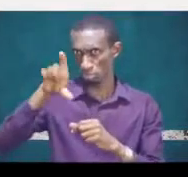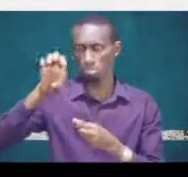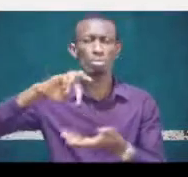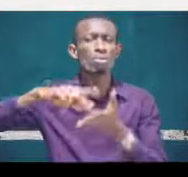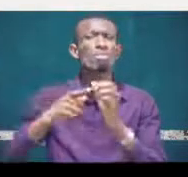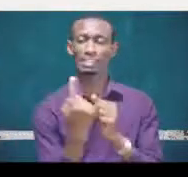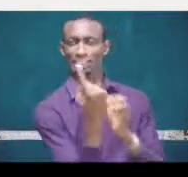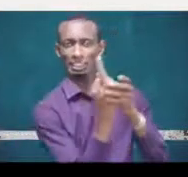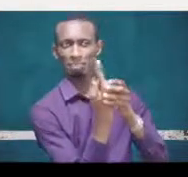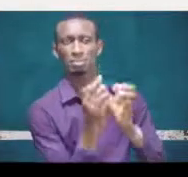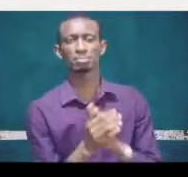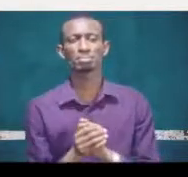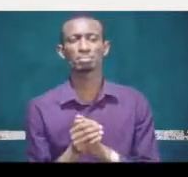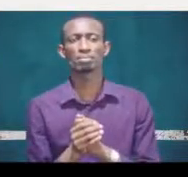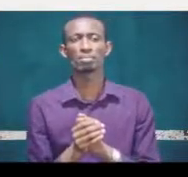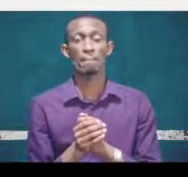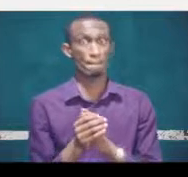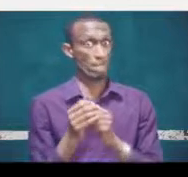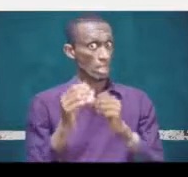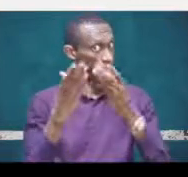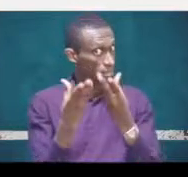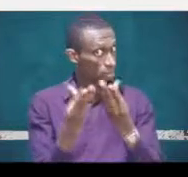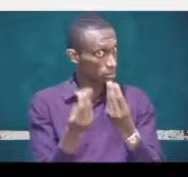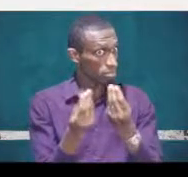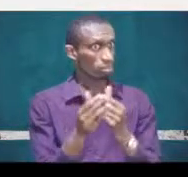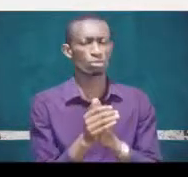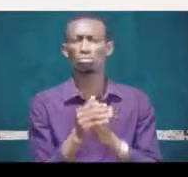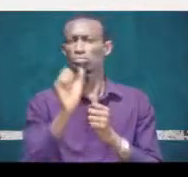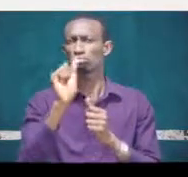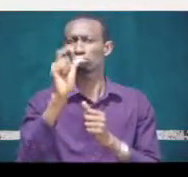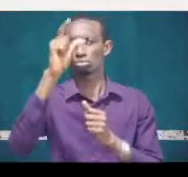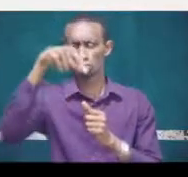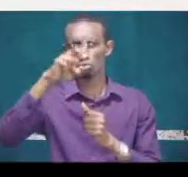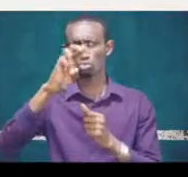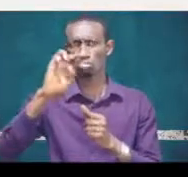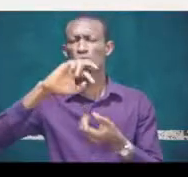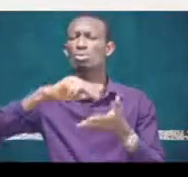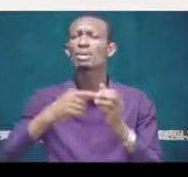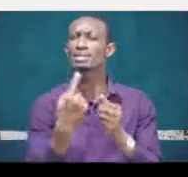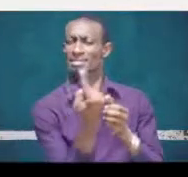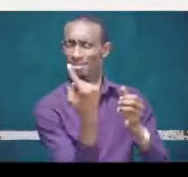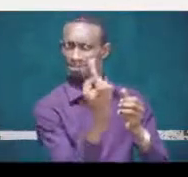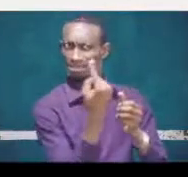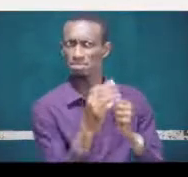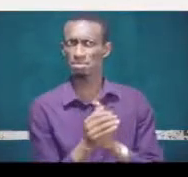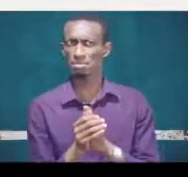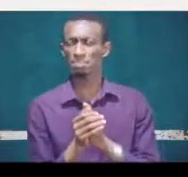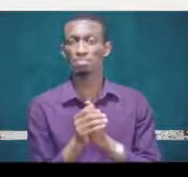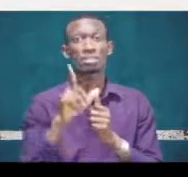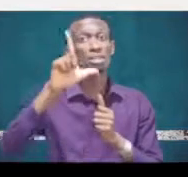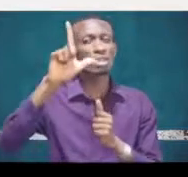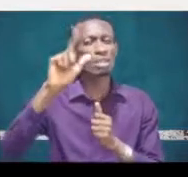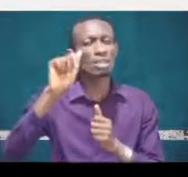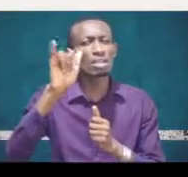means simple squamous epithelium, it means a single layer of thin and